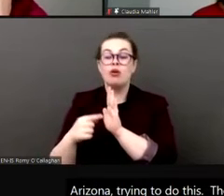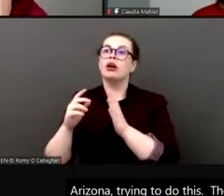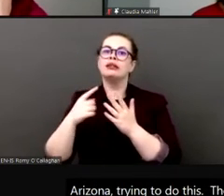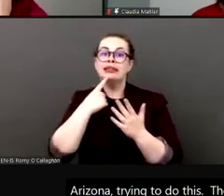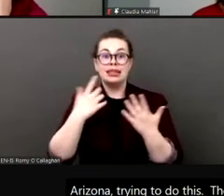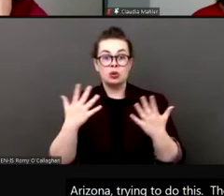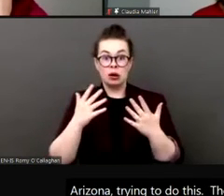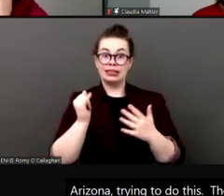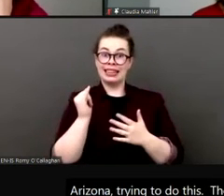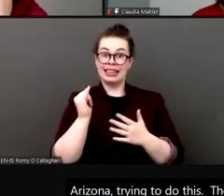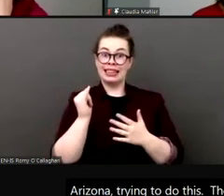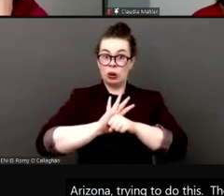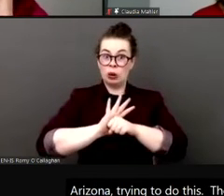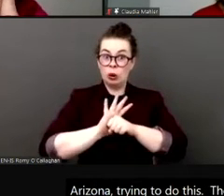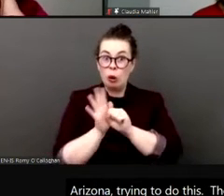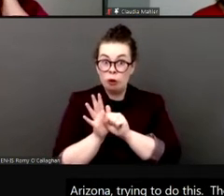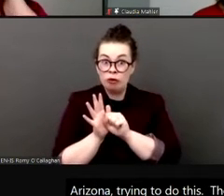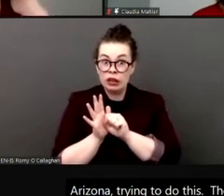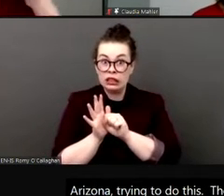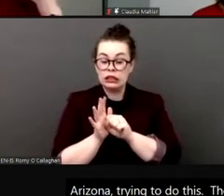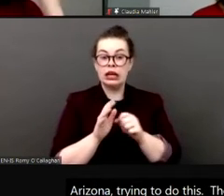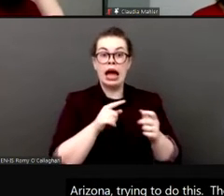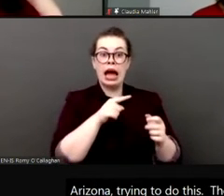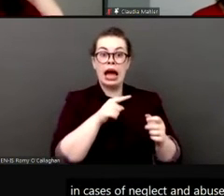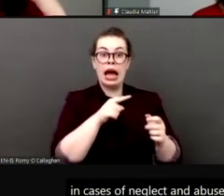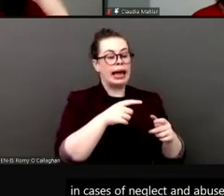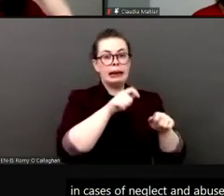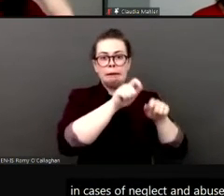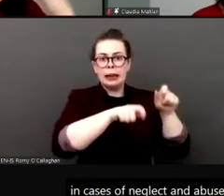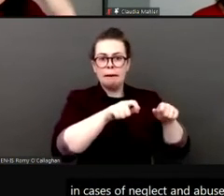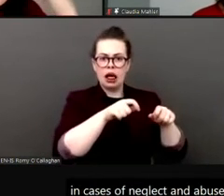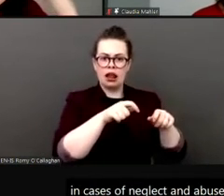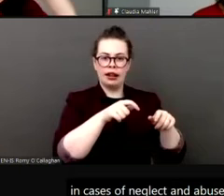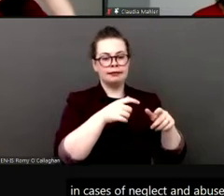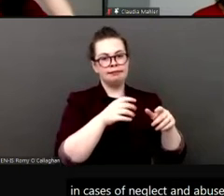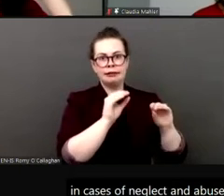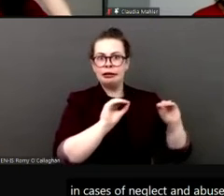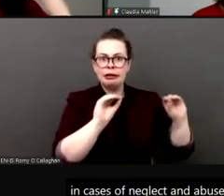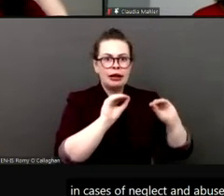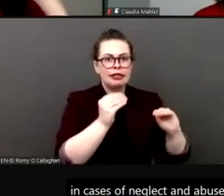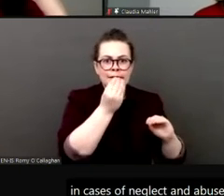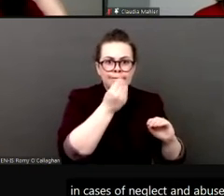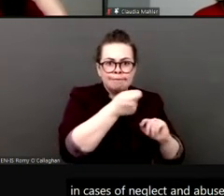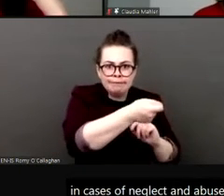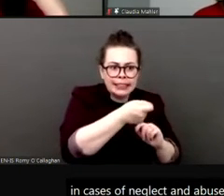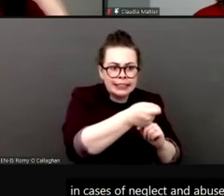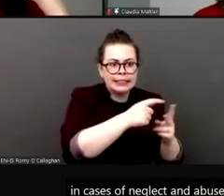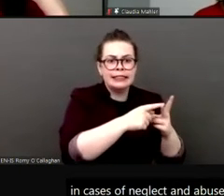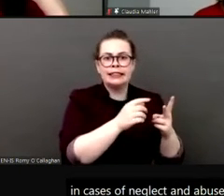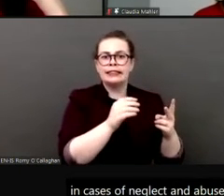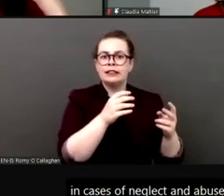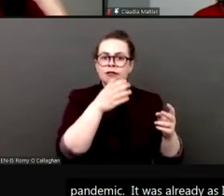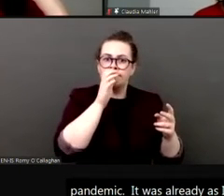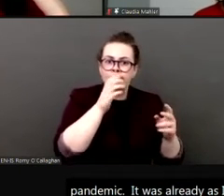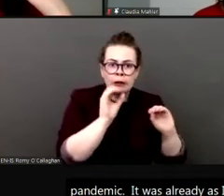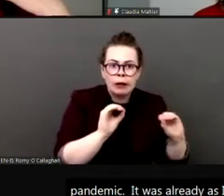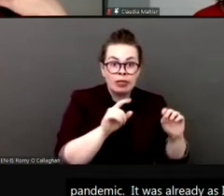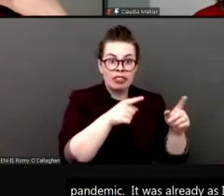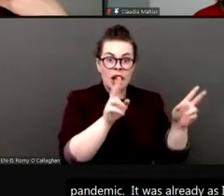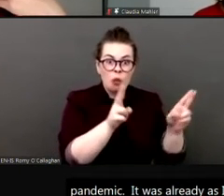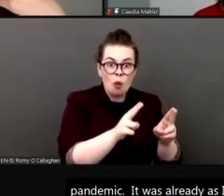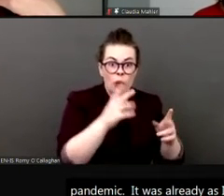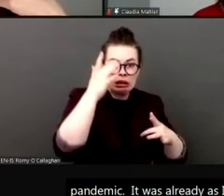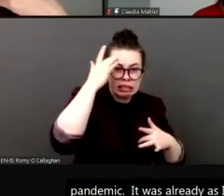as they're somewhat related to the pandemic. It was already, as I'm sure you know, very difficult for nursing home residents and their loved ones to